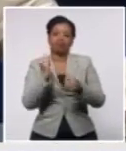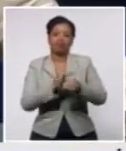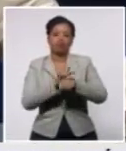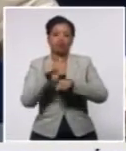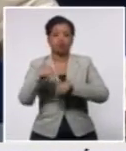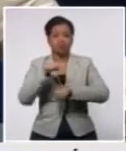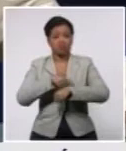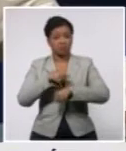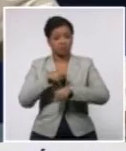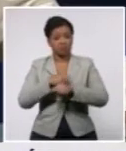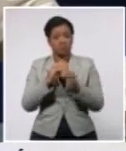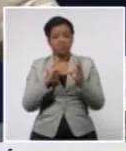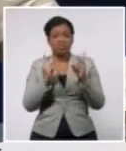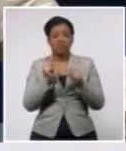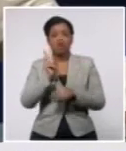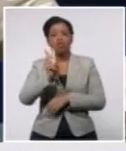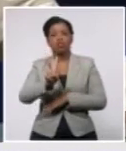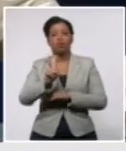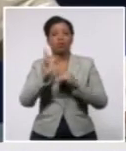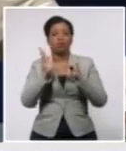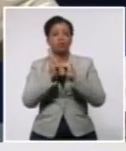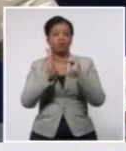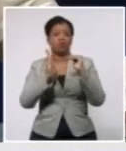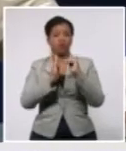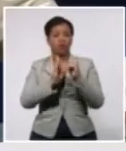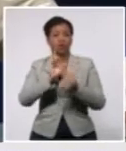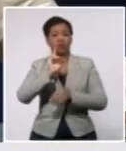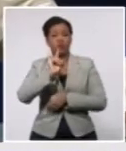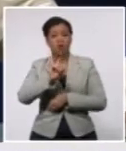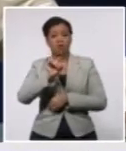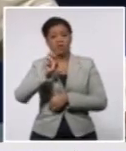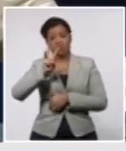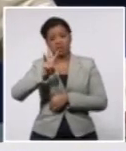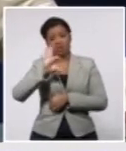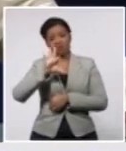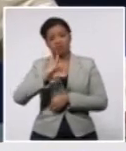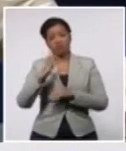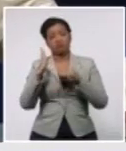359 people died yesterday for a cumulative of